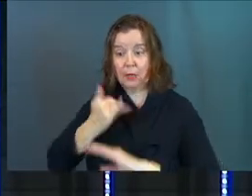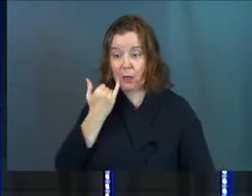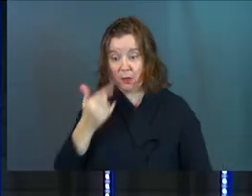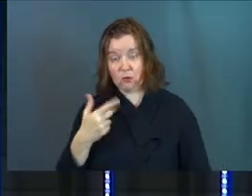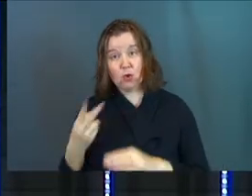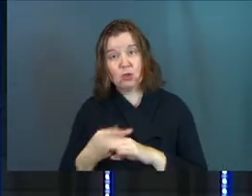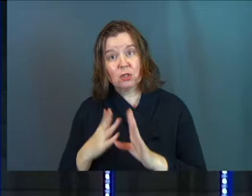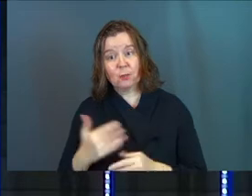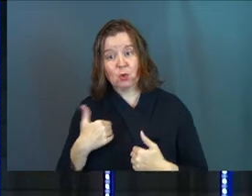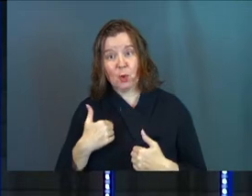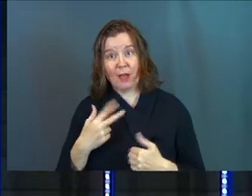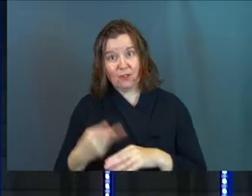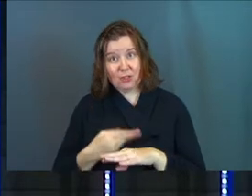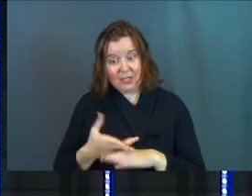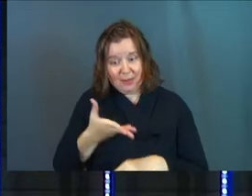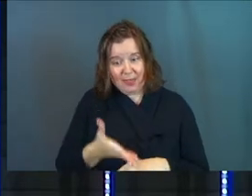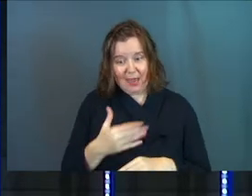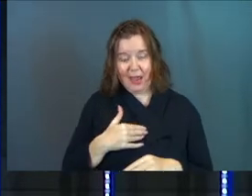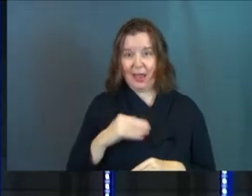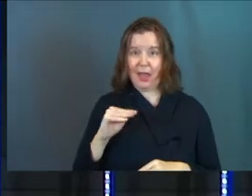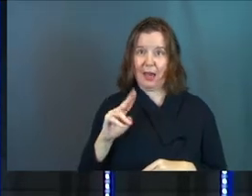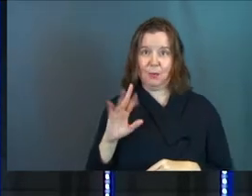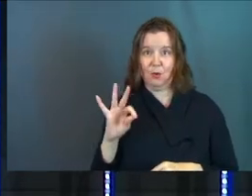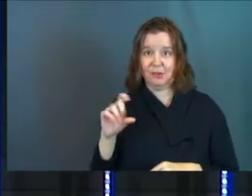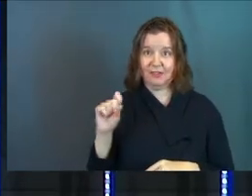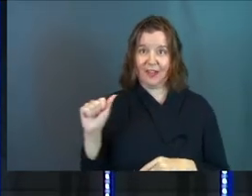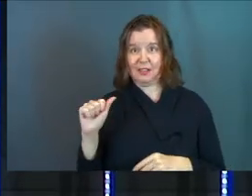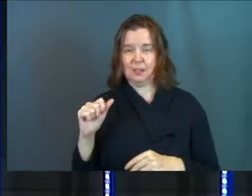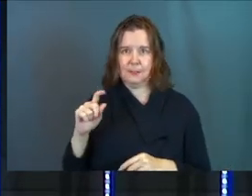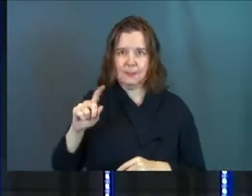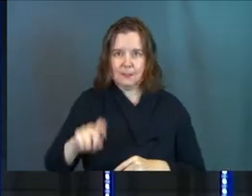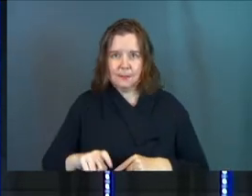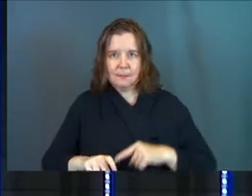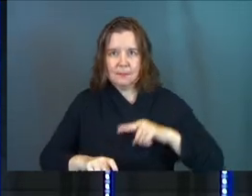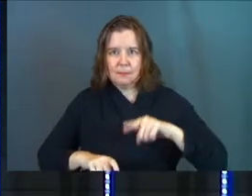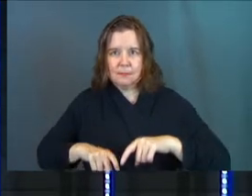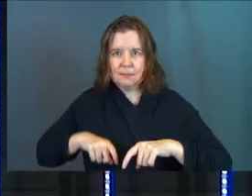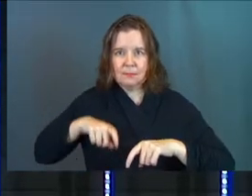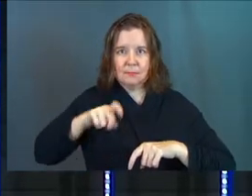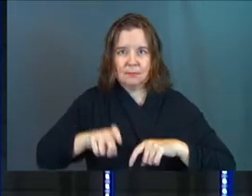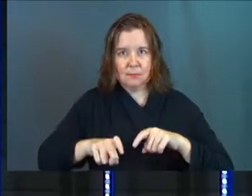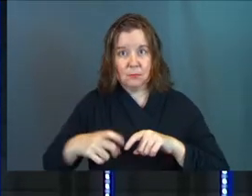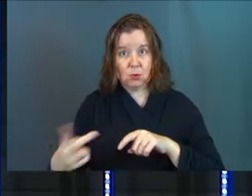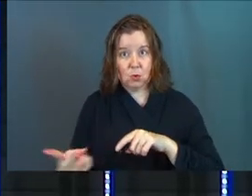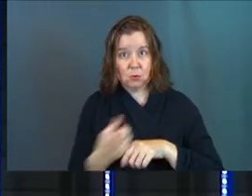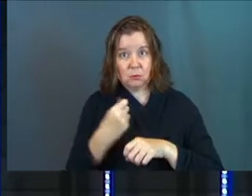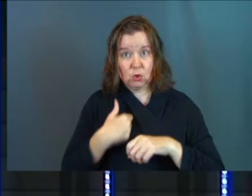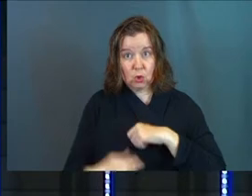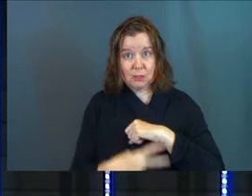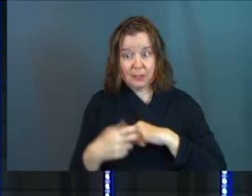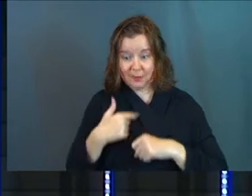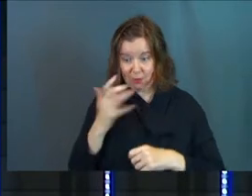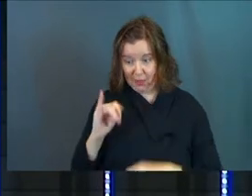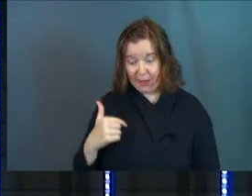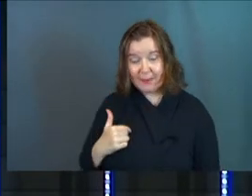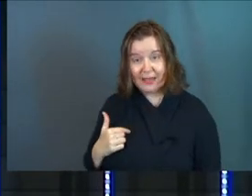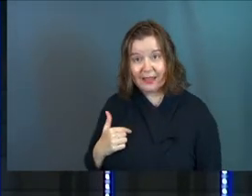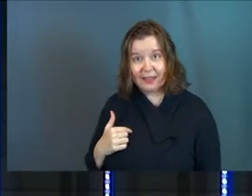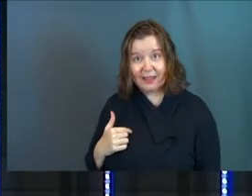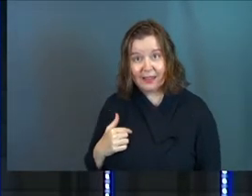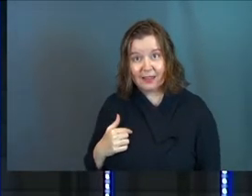if you're a shepherd and you got your little sheep there and Mufasa comes stalking up to take one of your sheep, if you're anything like